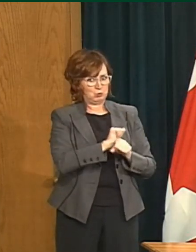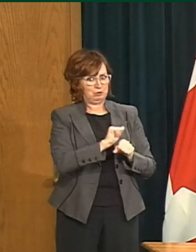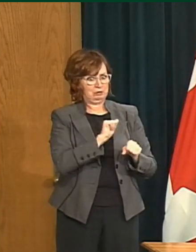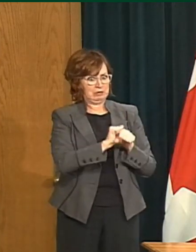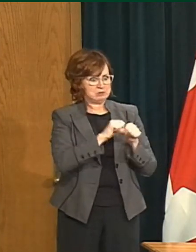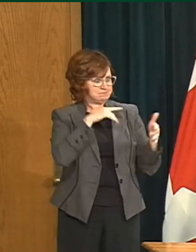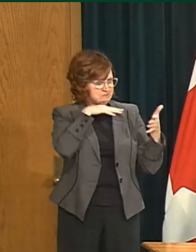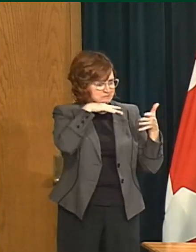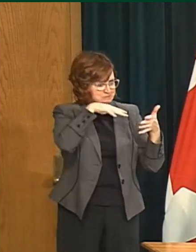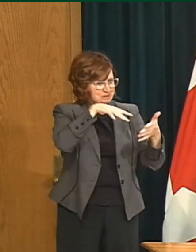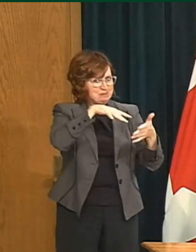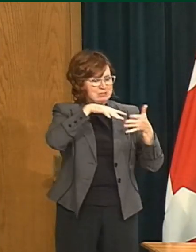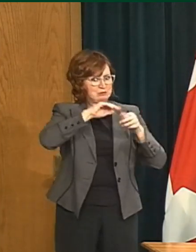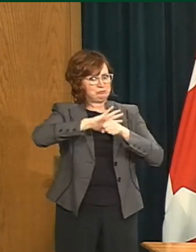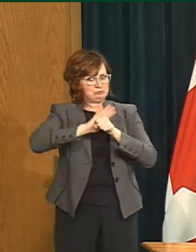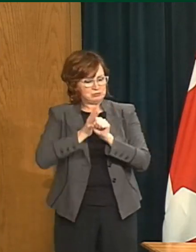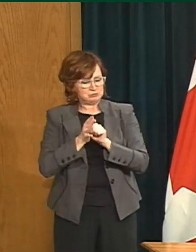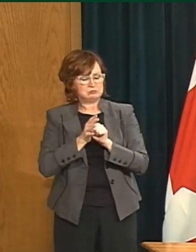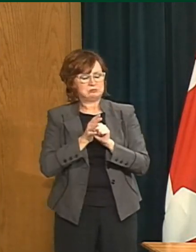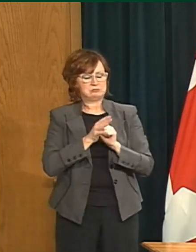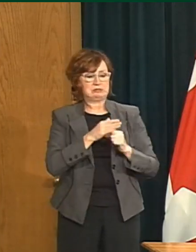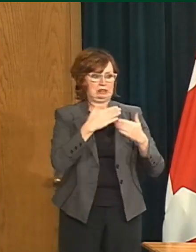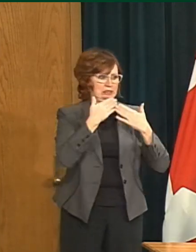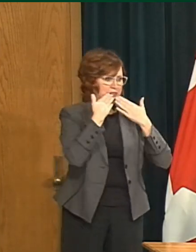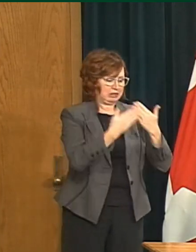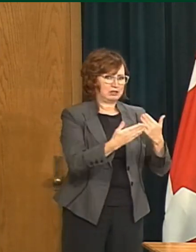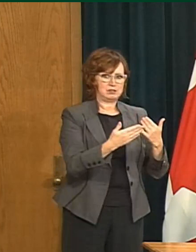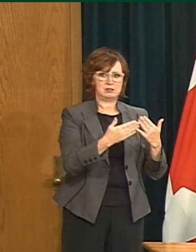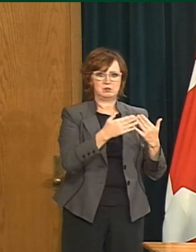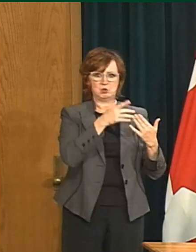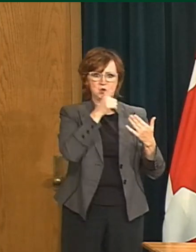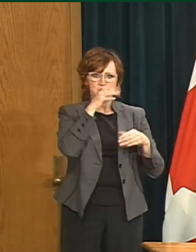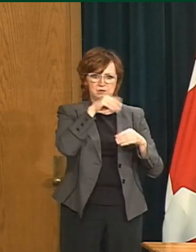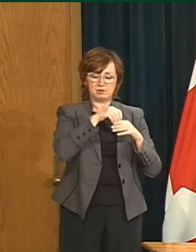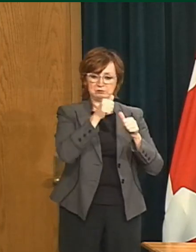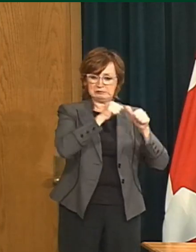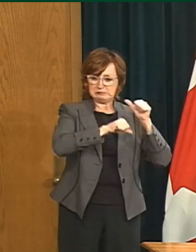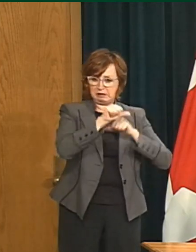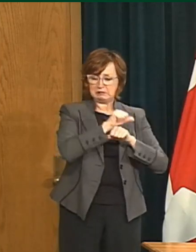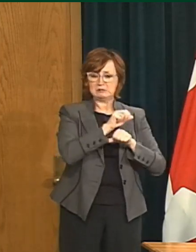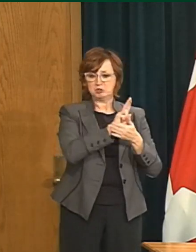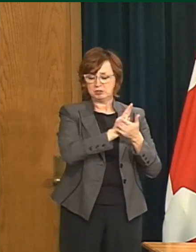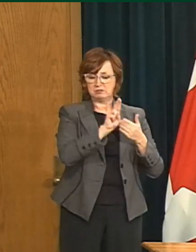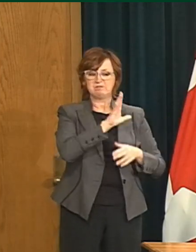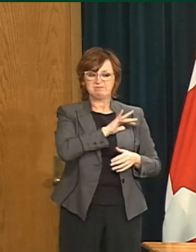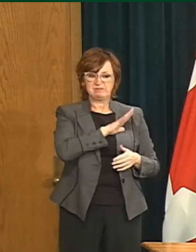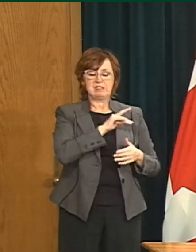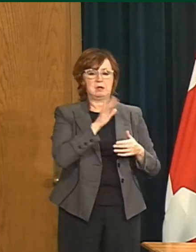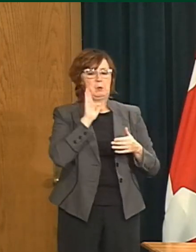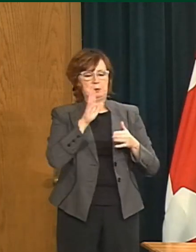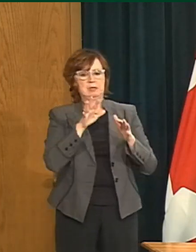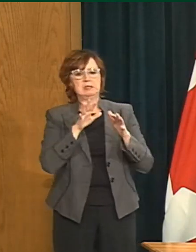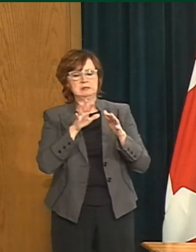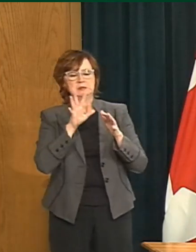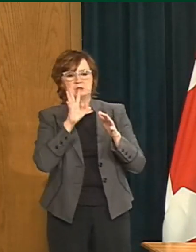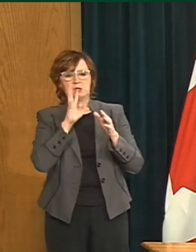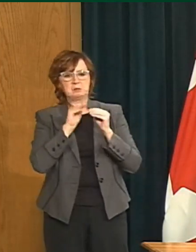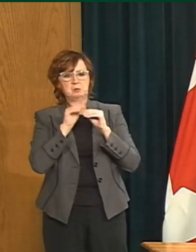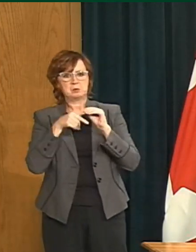future. But certainly that is something worth discussing in more detail over the next few days and weeks as well. Thank